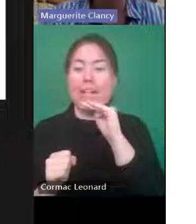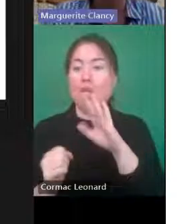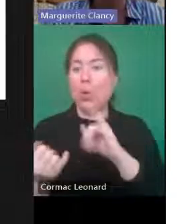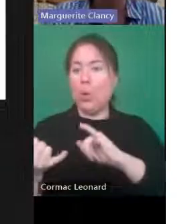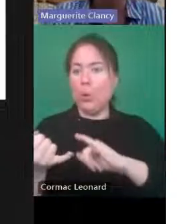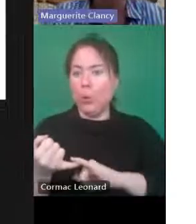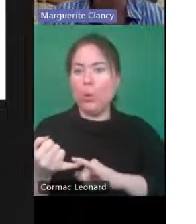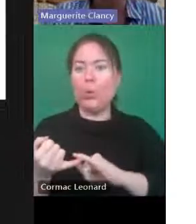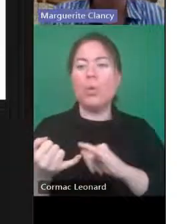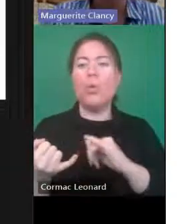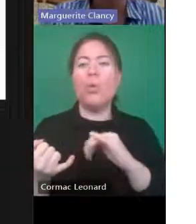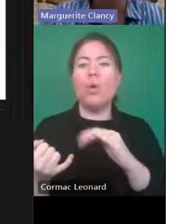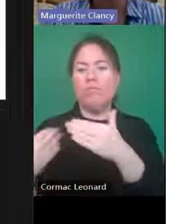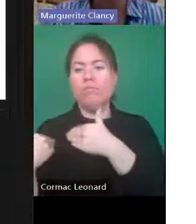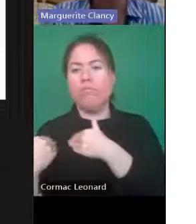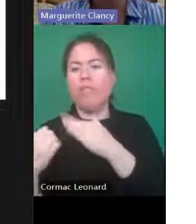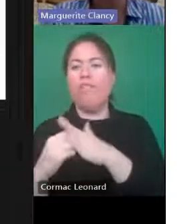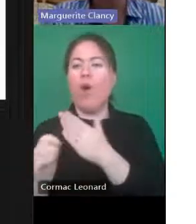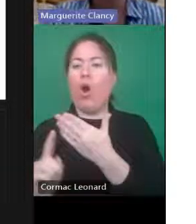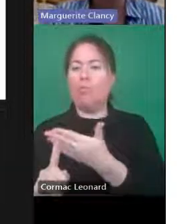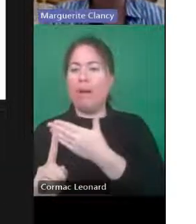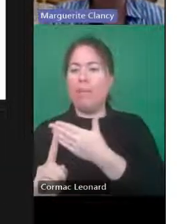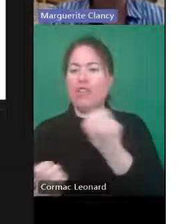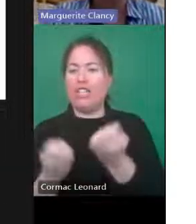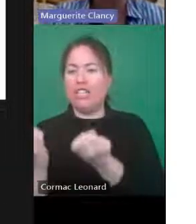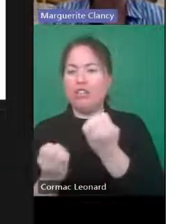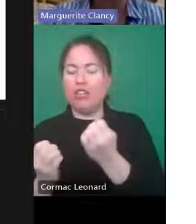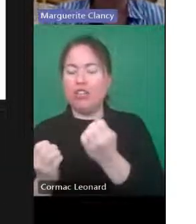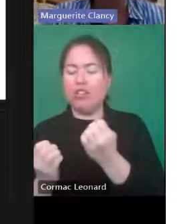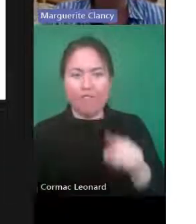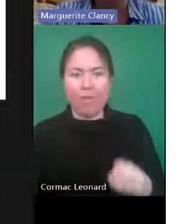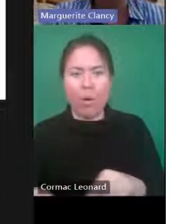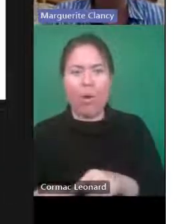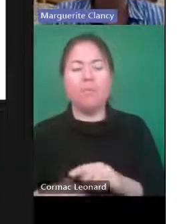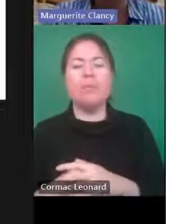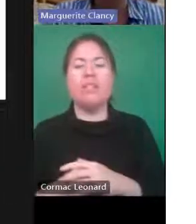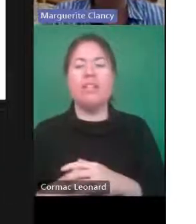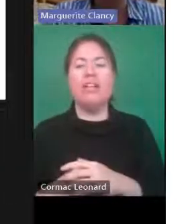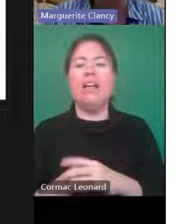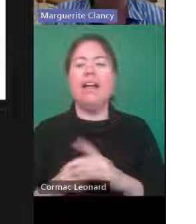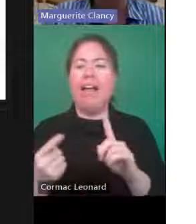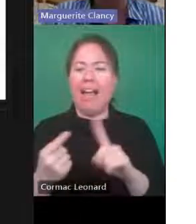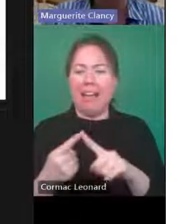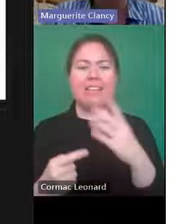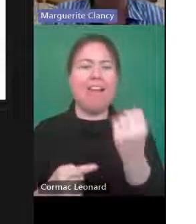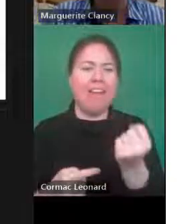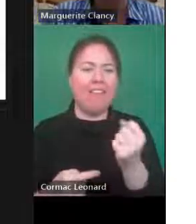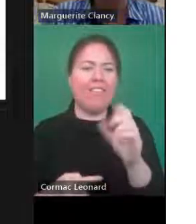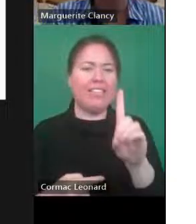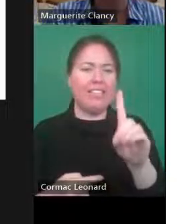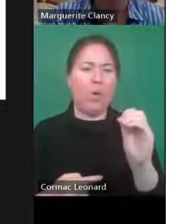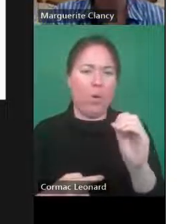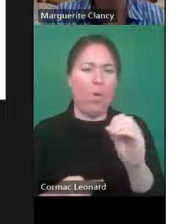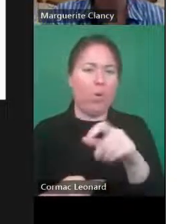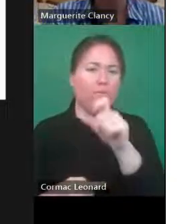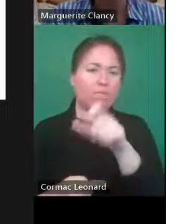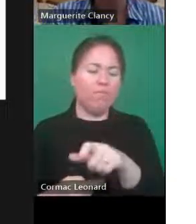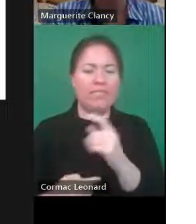completing preliminary screening forms under the policy and have designated officers in place.